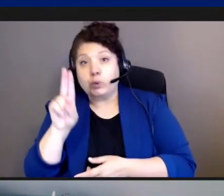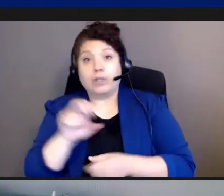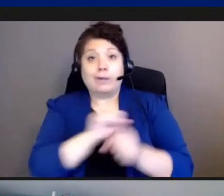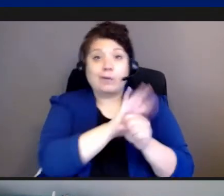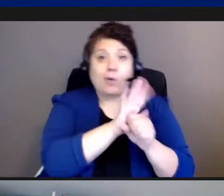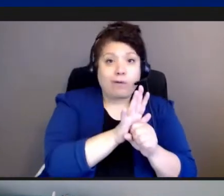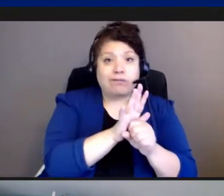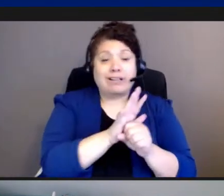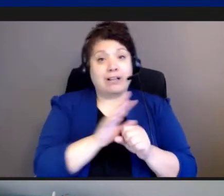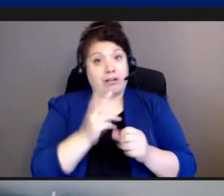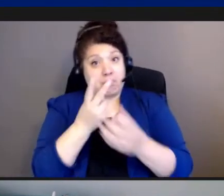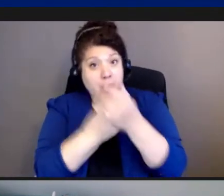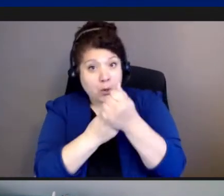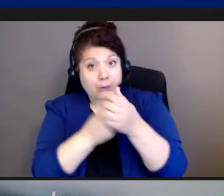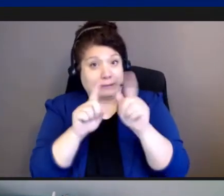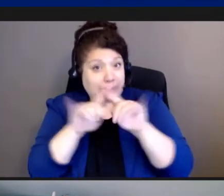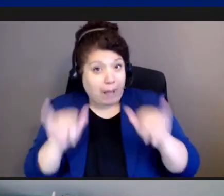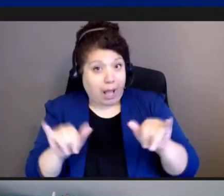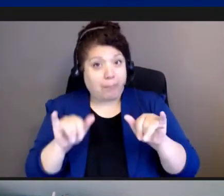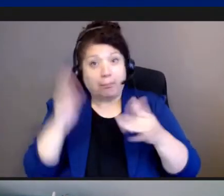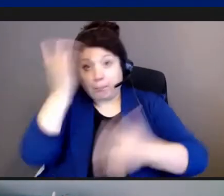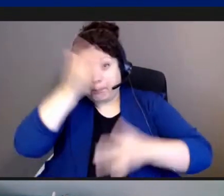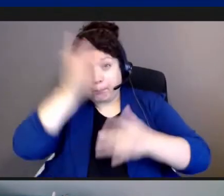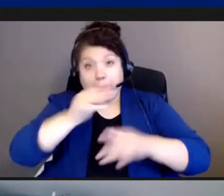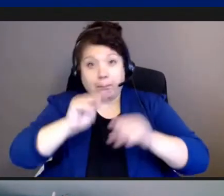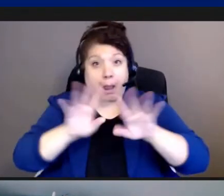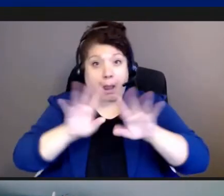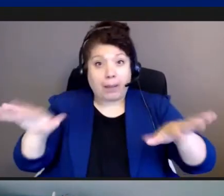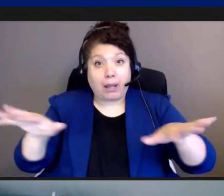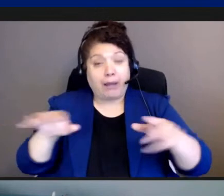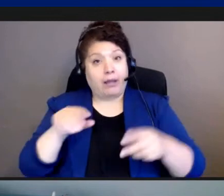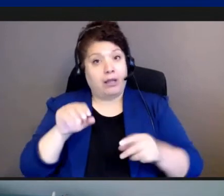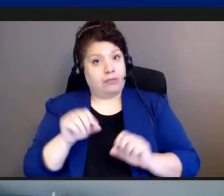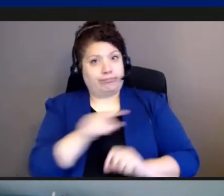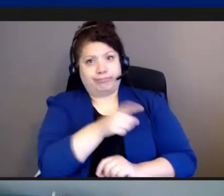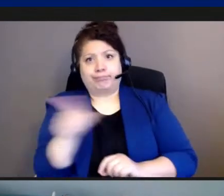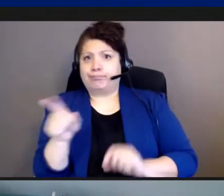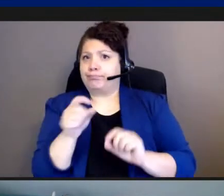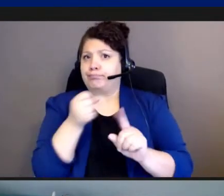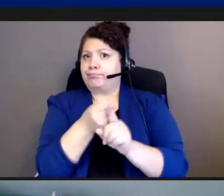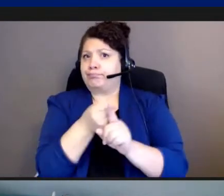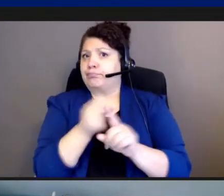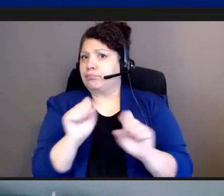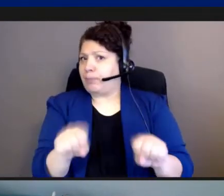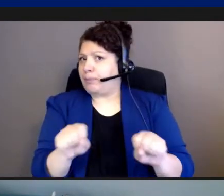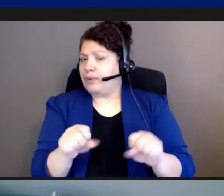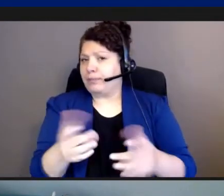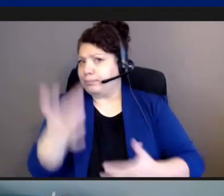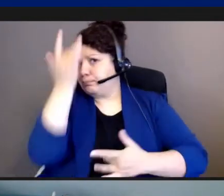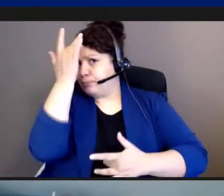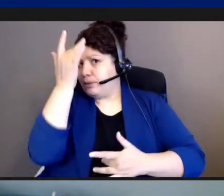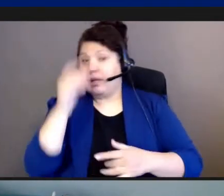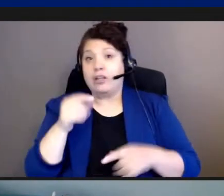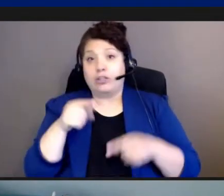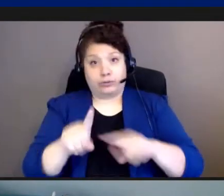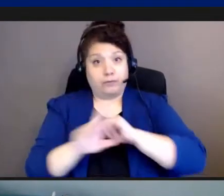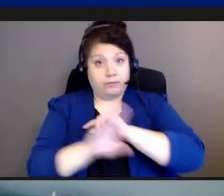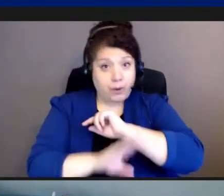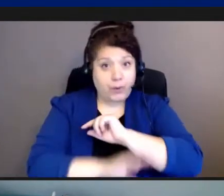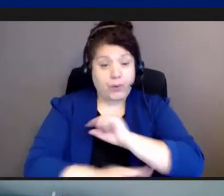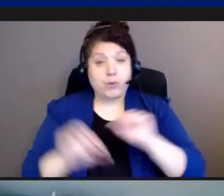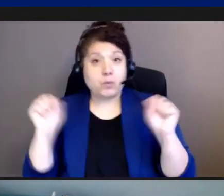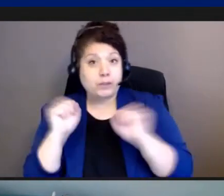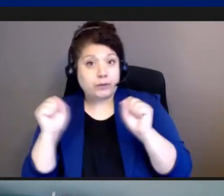community at the same time, there is the potential for more people to become ill this fall and winter and overwhelm hospitals. Our goal is to